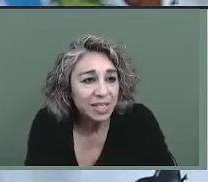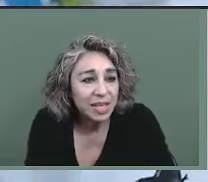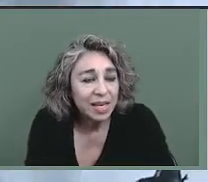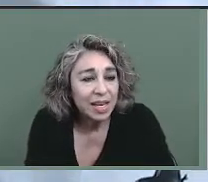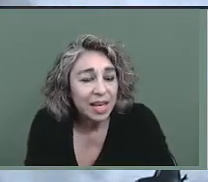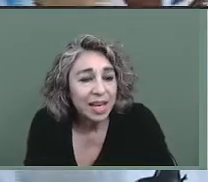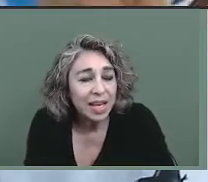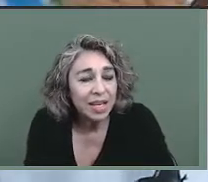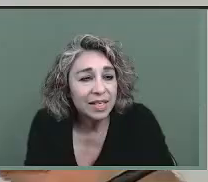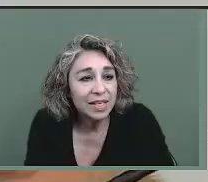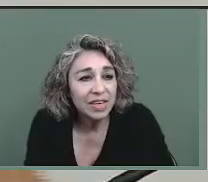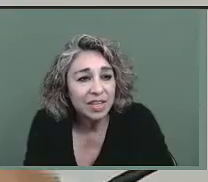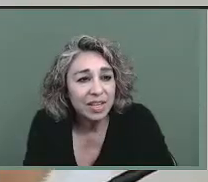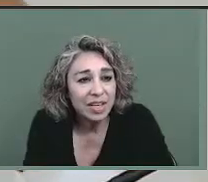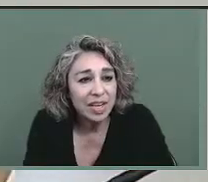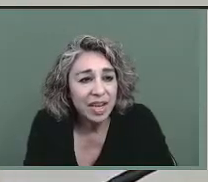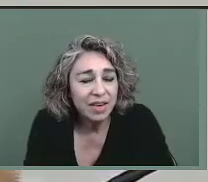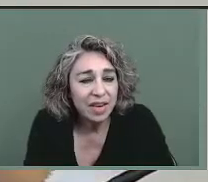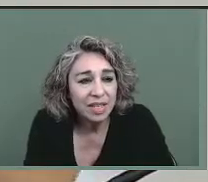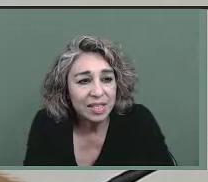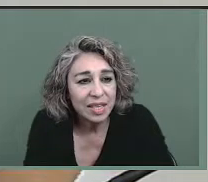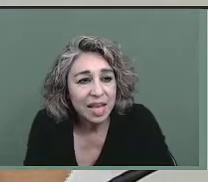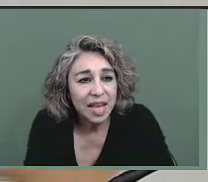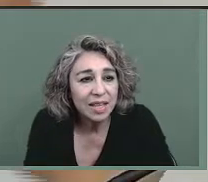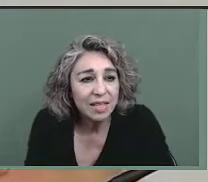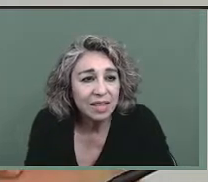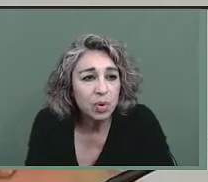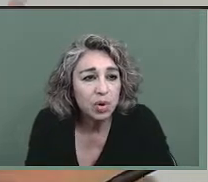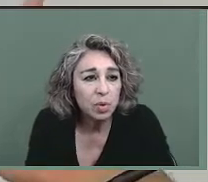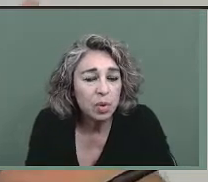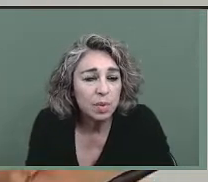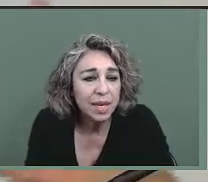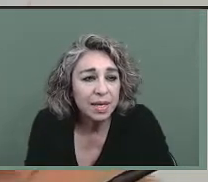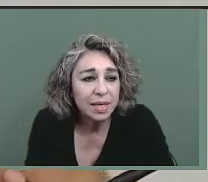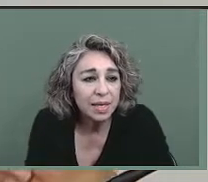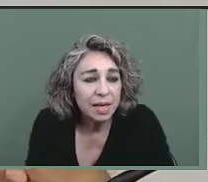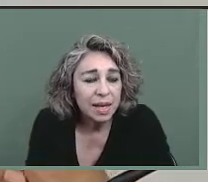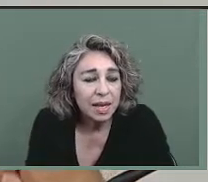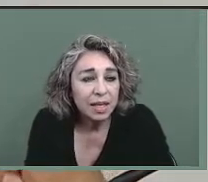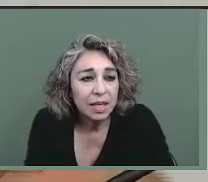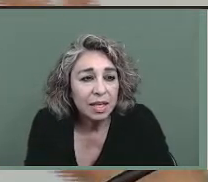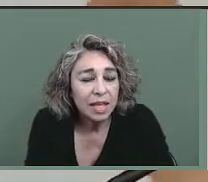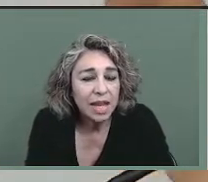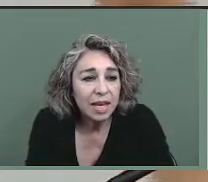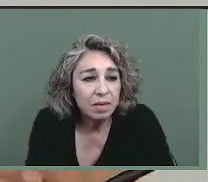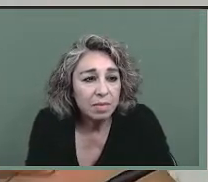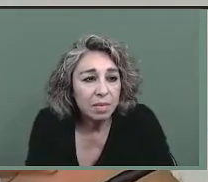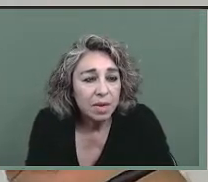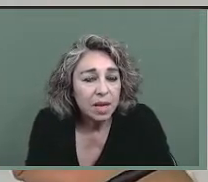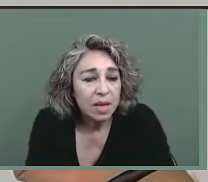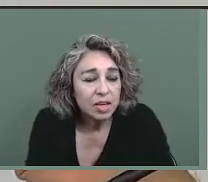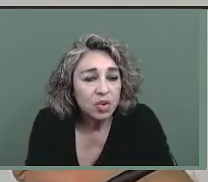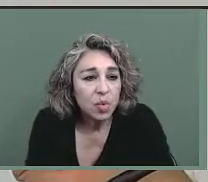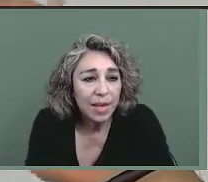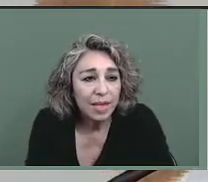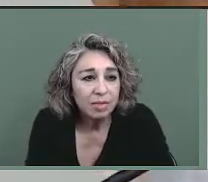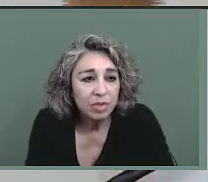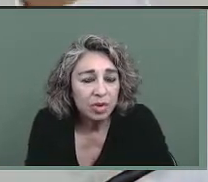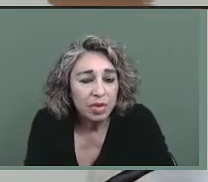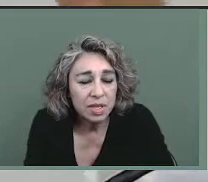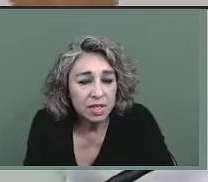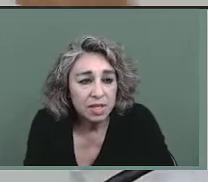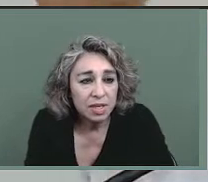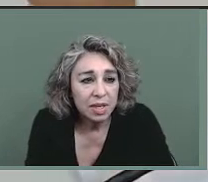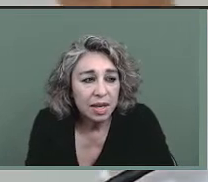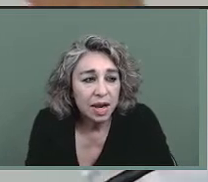branches in central areas, and the support will be taken directly